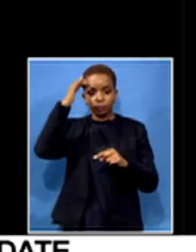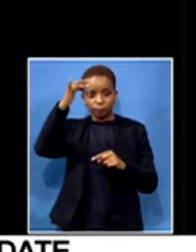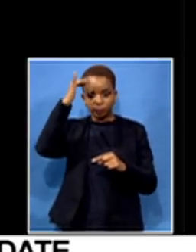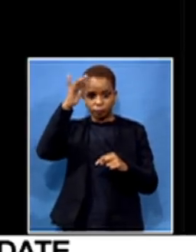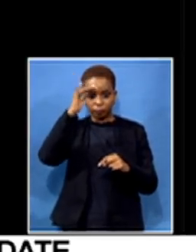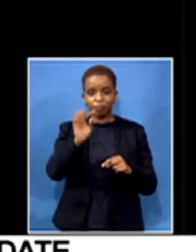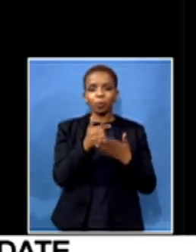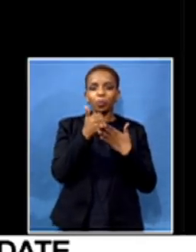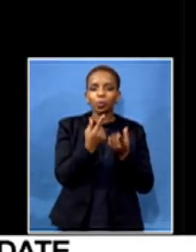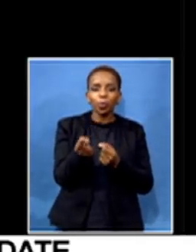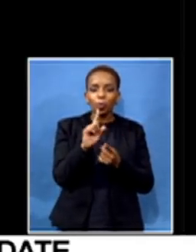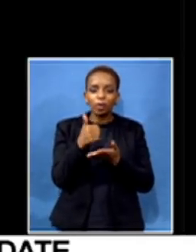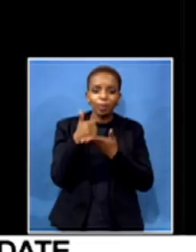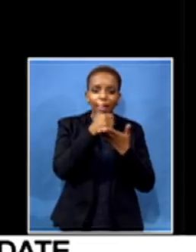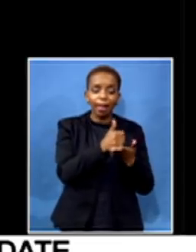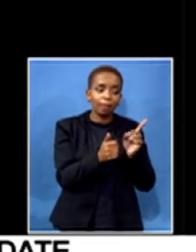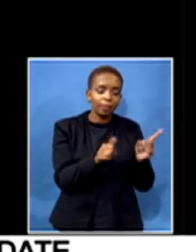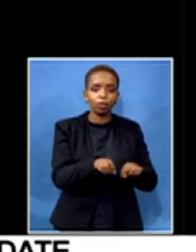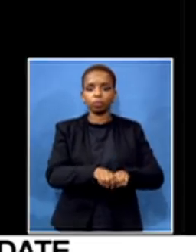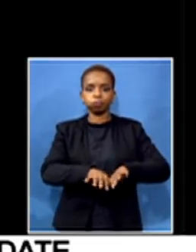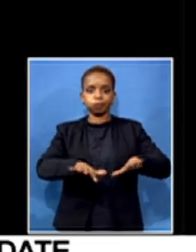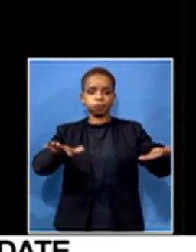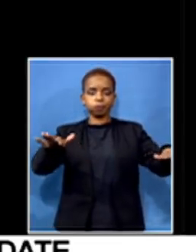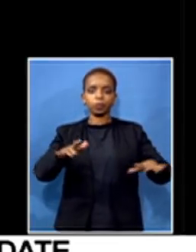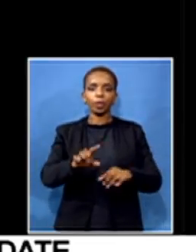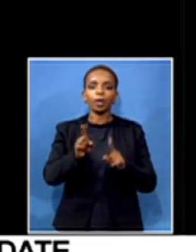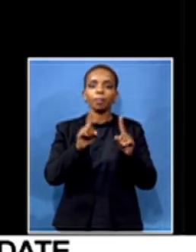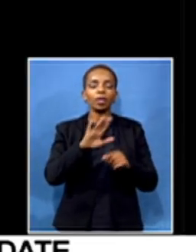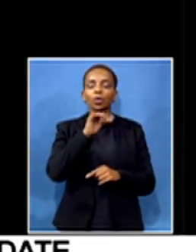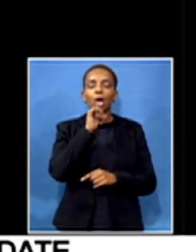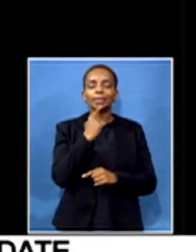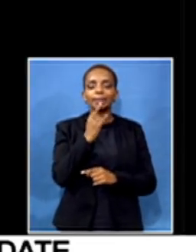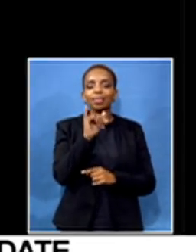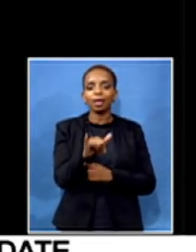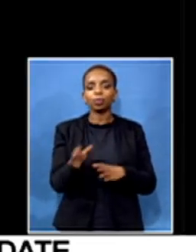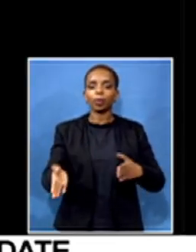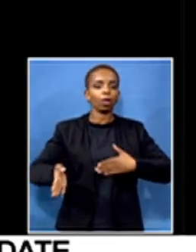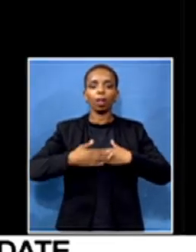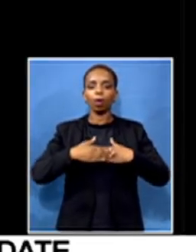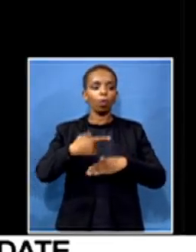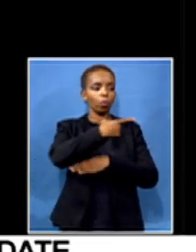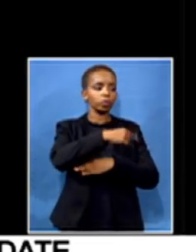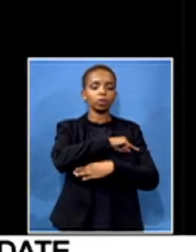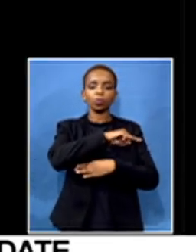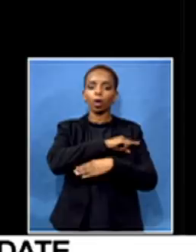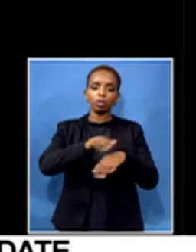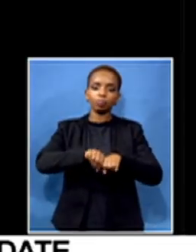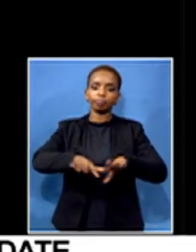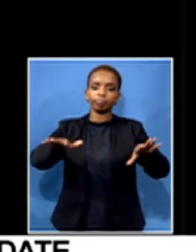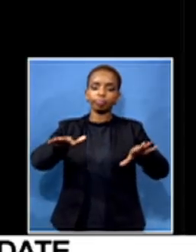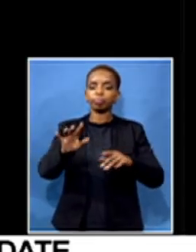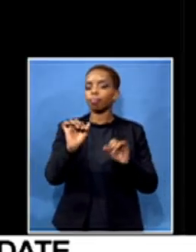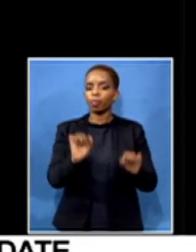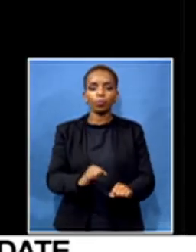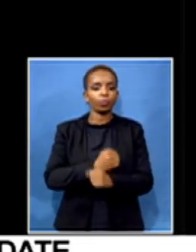there. We're not expecting that we must close down the spread of the infection. It's not possible to do that. What is possible for us is to